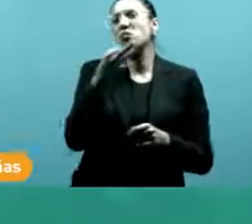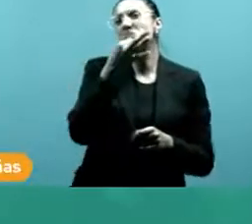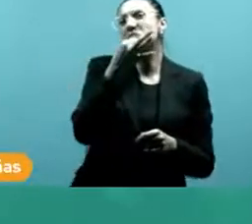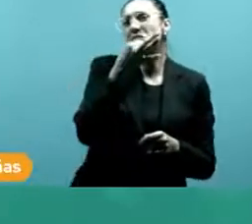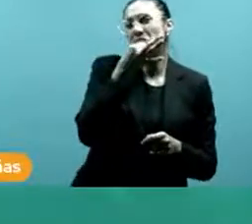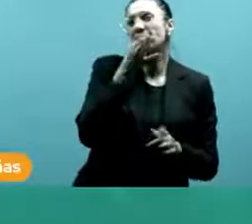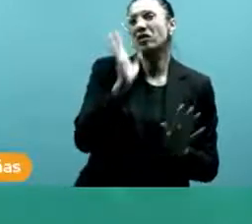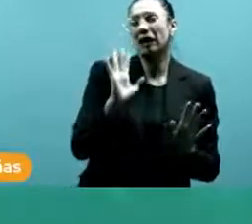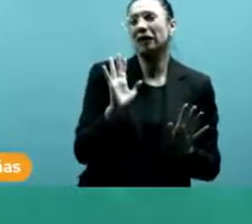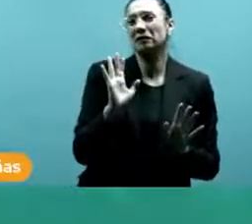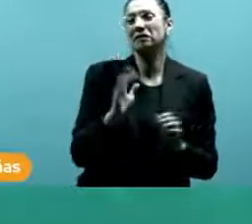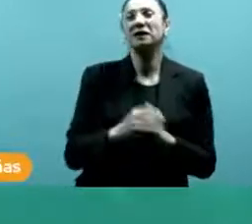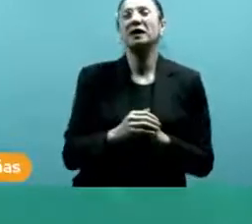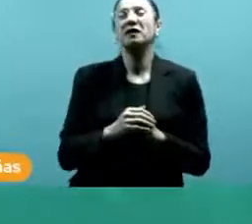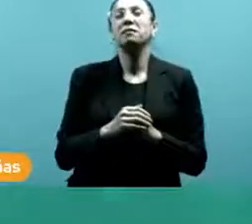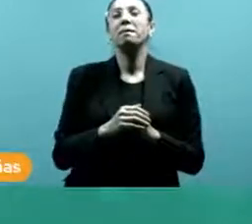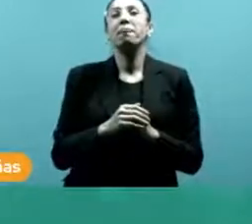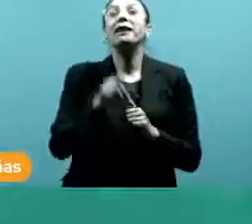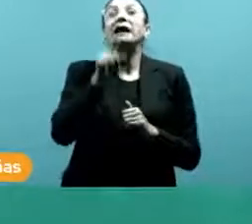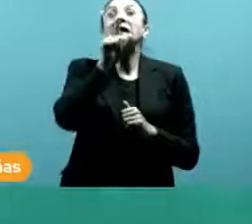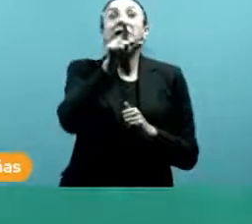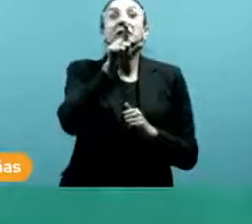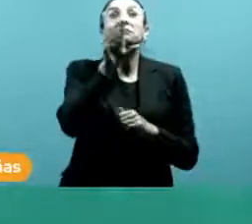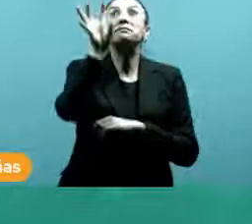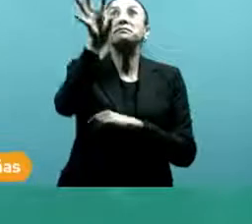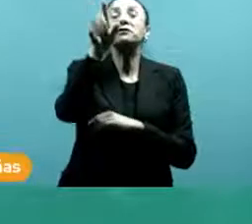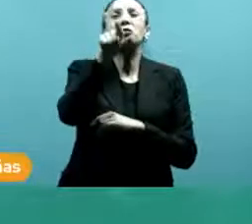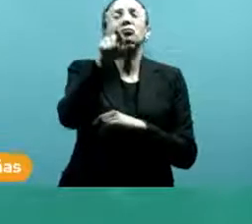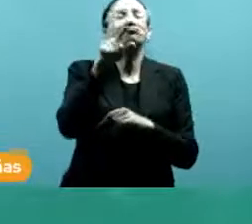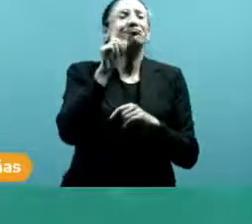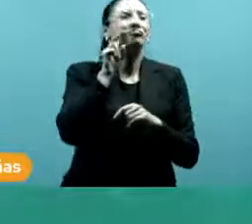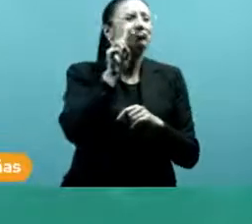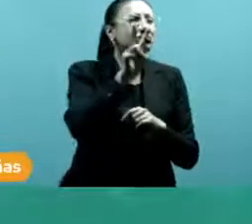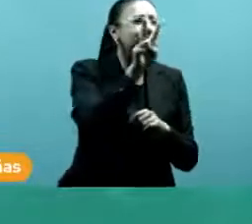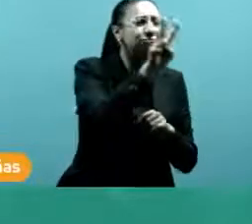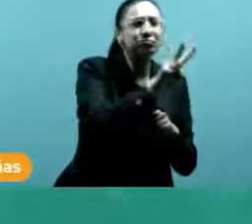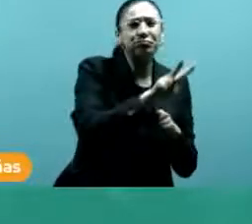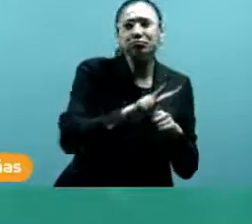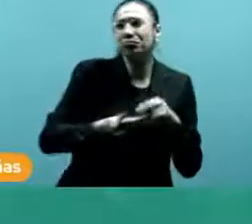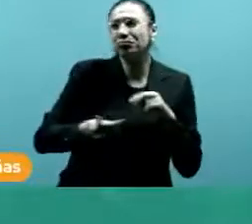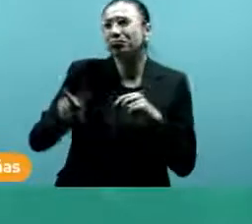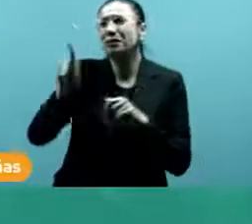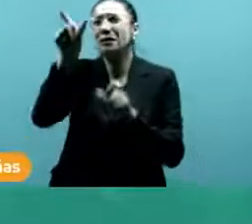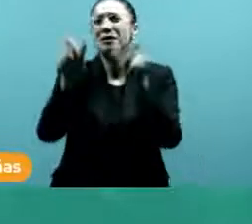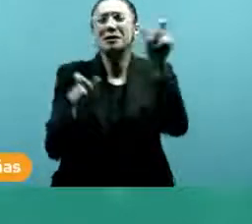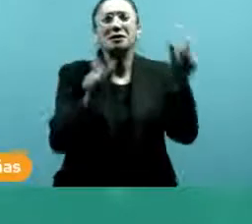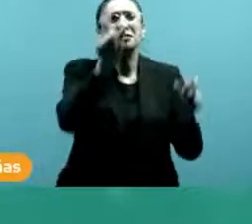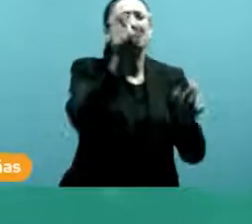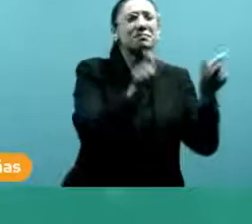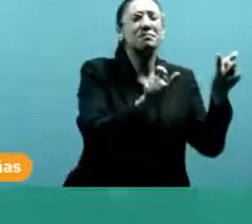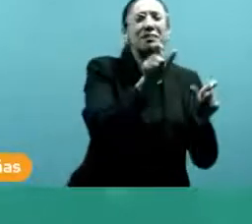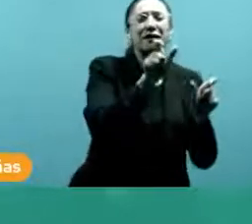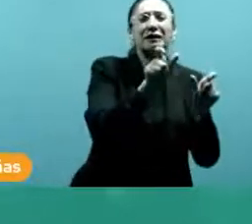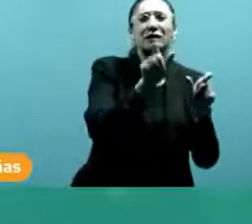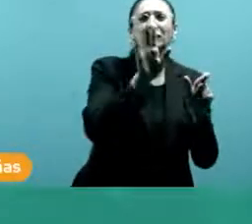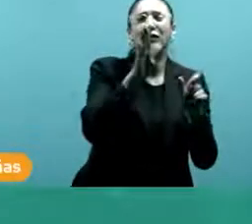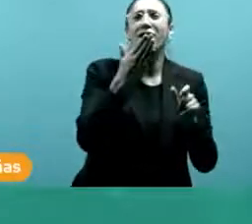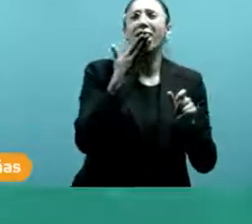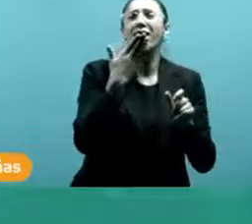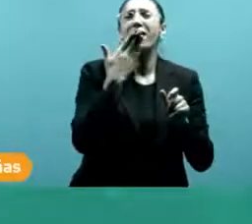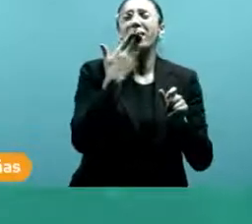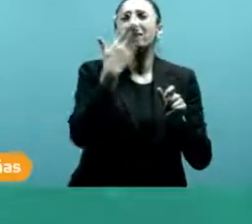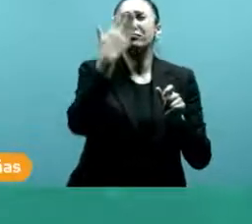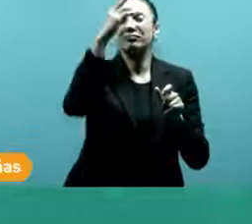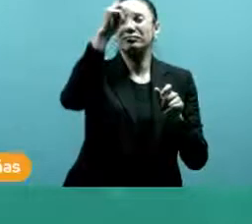Auschwitz vamos a encontrar Nazi una gran cantidad de personas que la ideología nazi